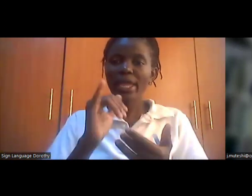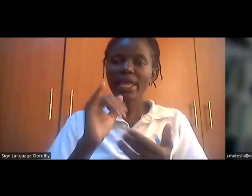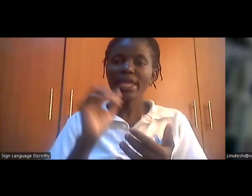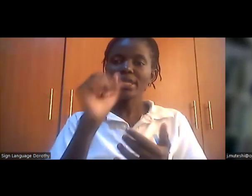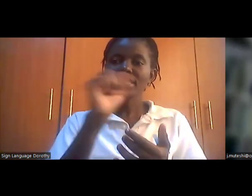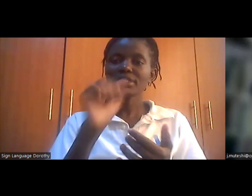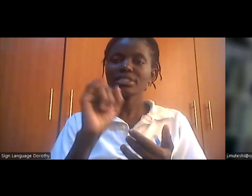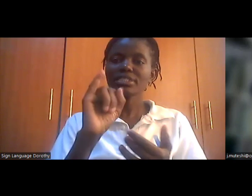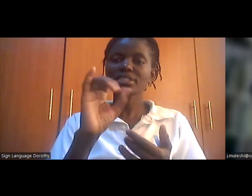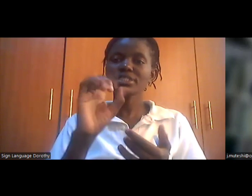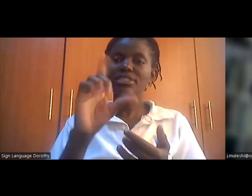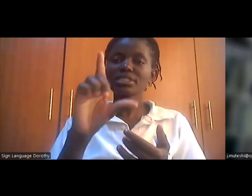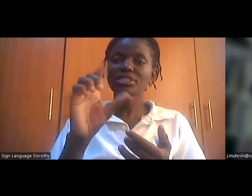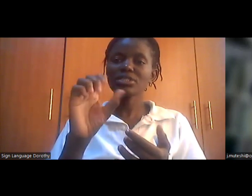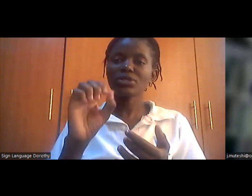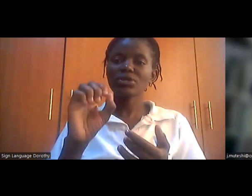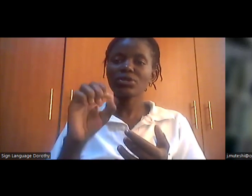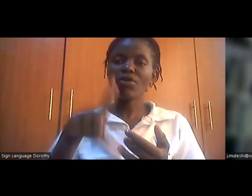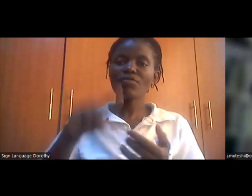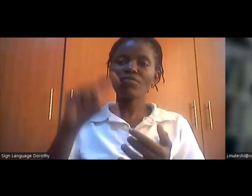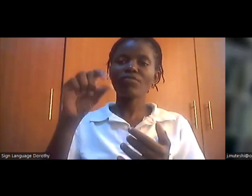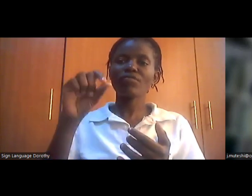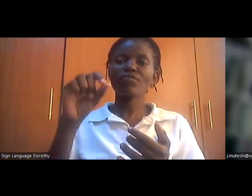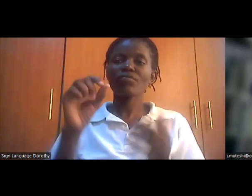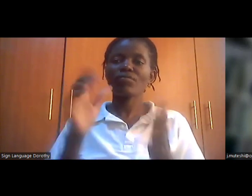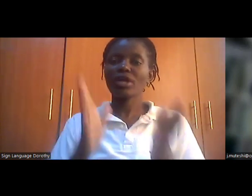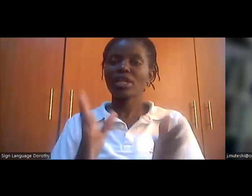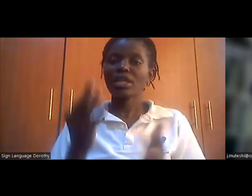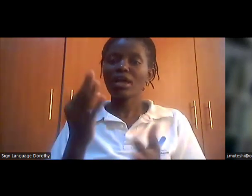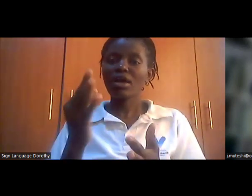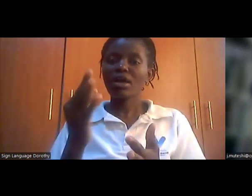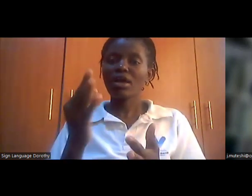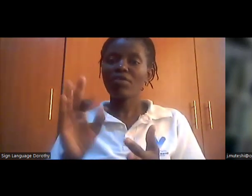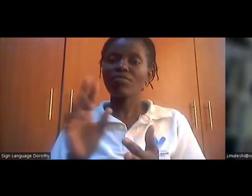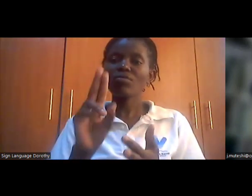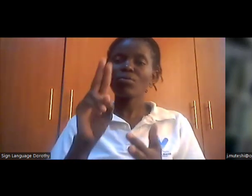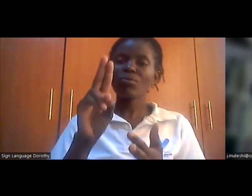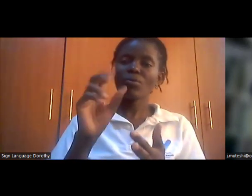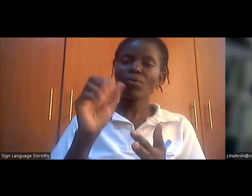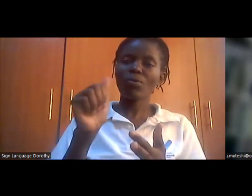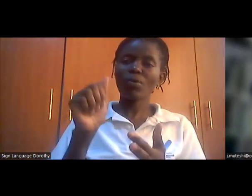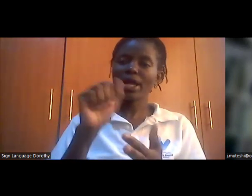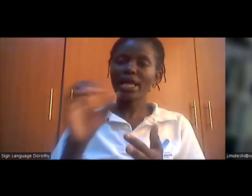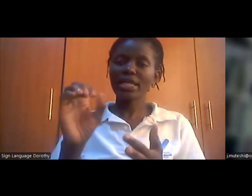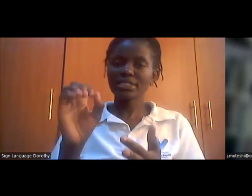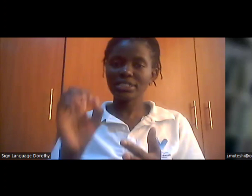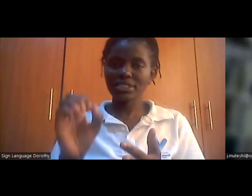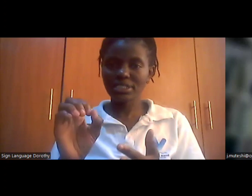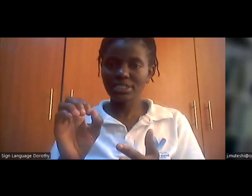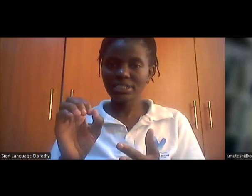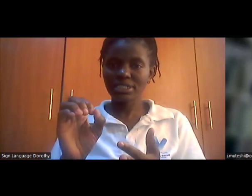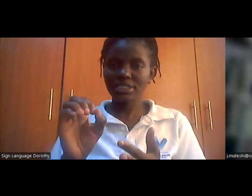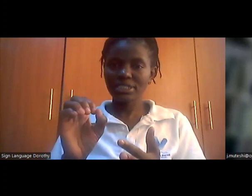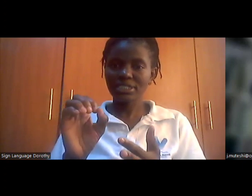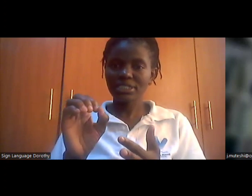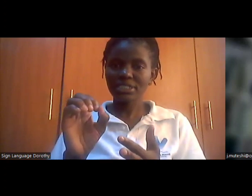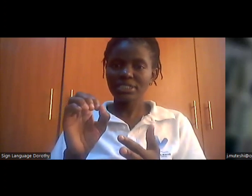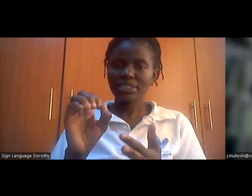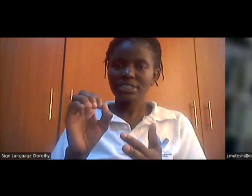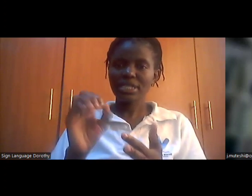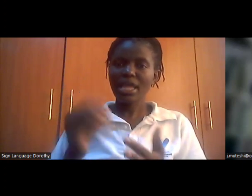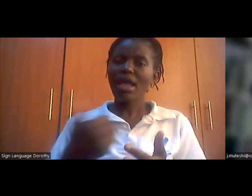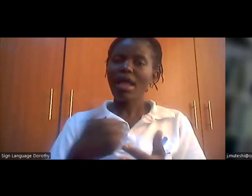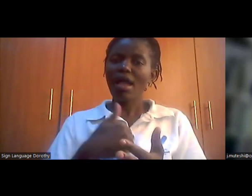of Waso Hope community-based organization, Rosalind has earned accolades for her unwavering commitment to women and